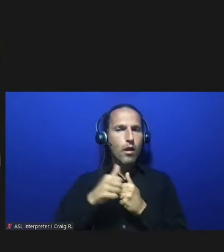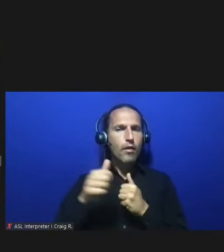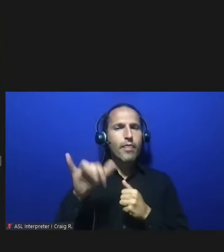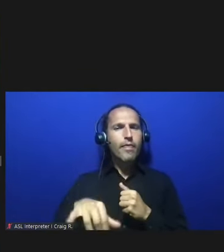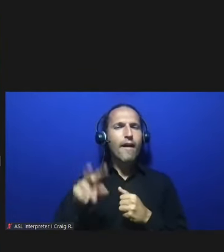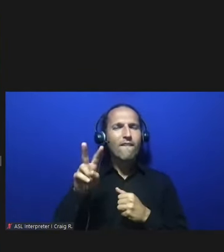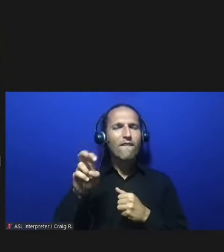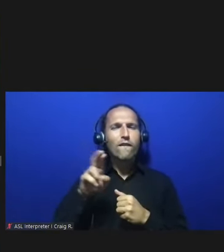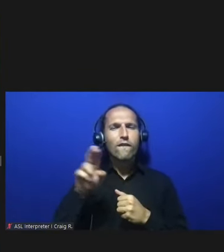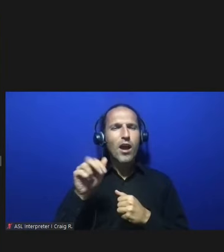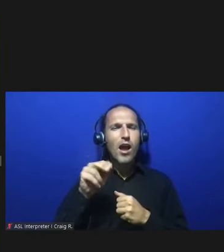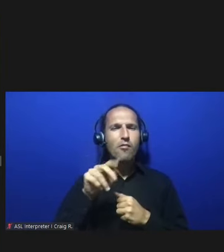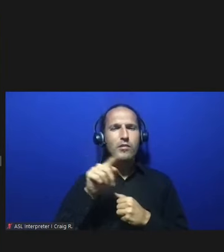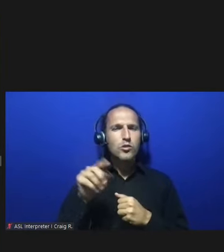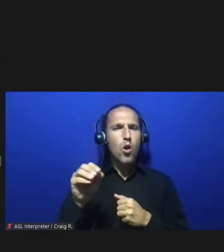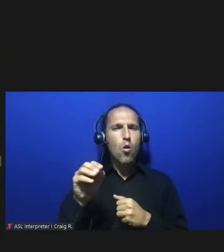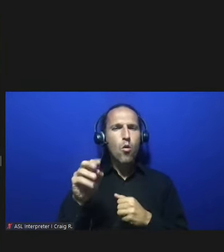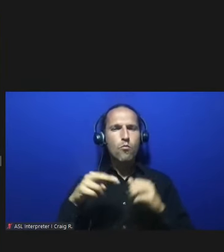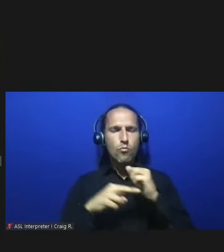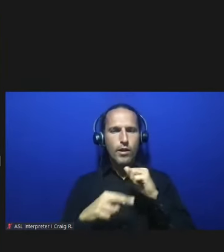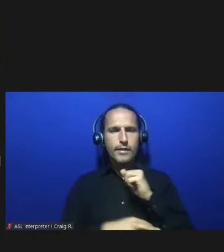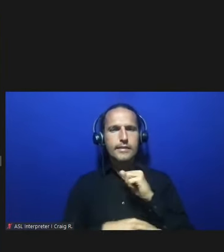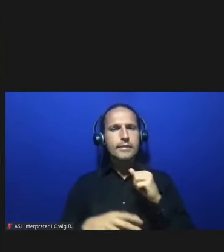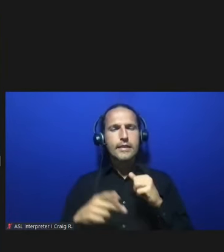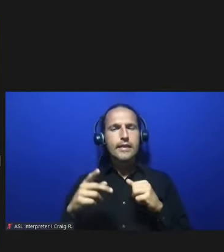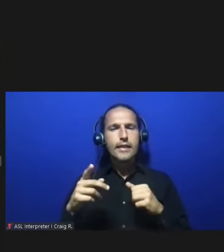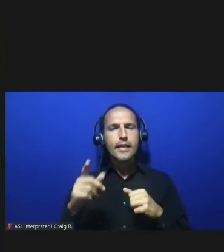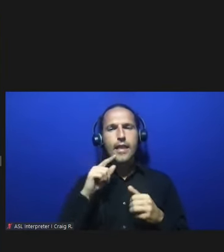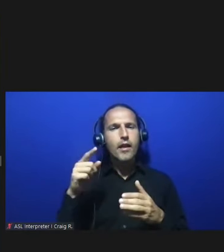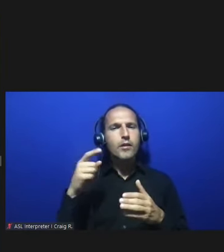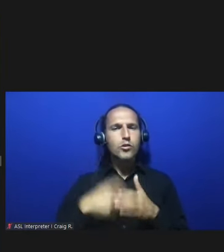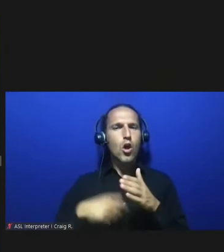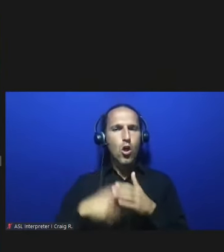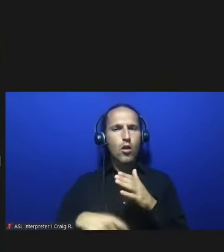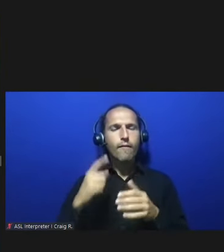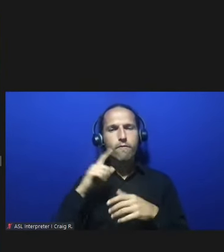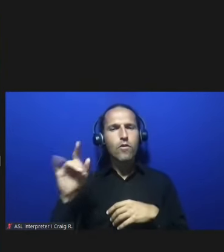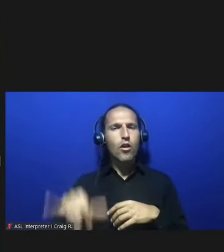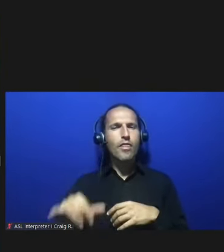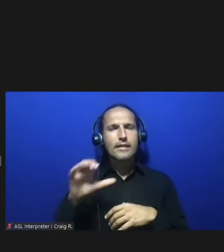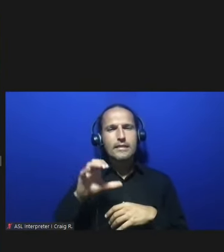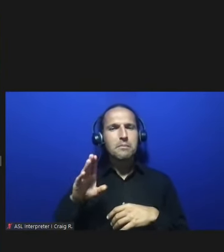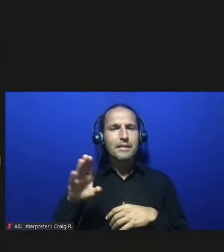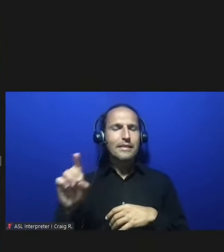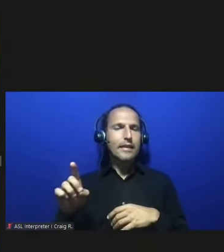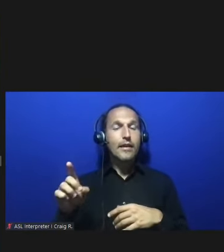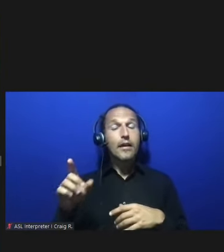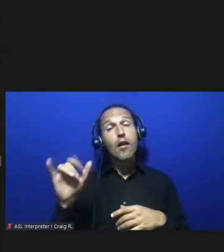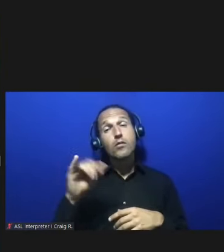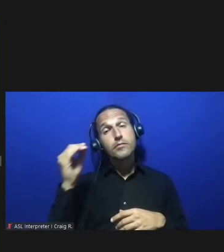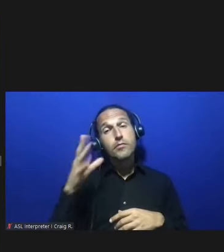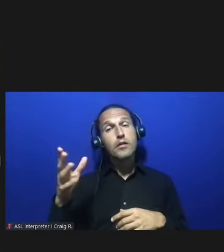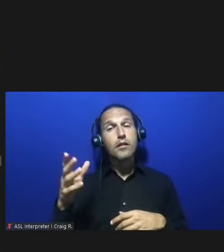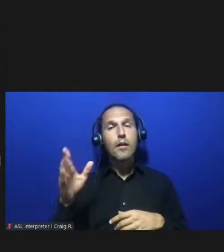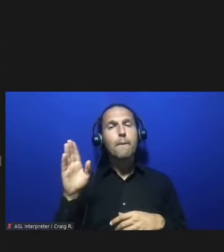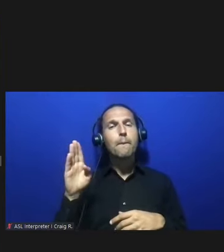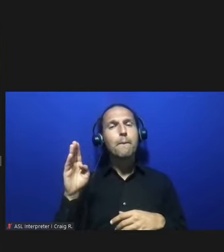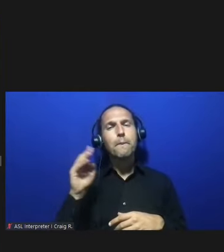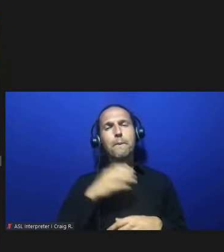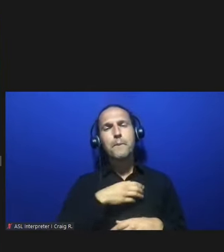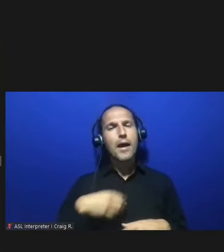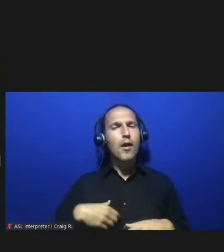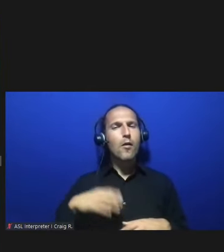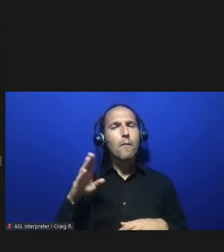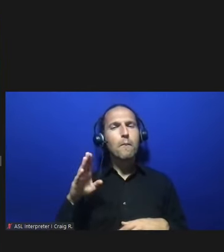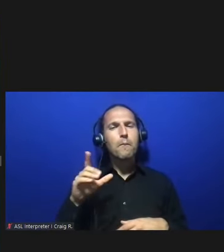Verrazano Bridge and through U Carey Tunnel are not tolled additionally when entering the Central Business District zone. As a matter of fact, Mayor Bloomberg's